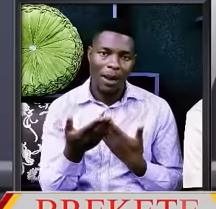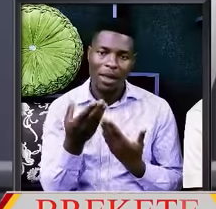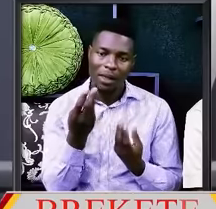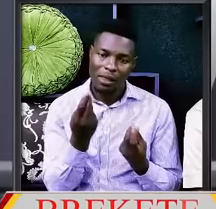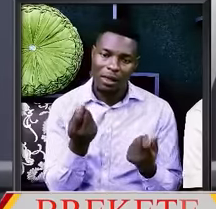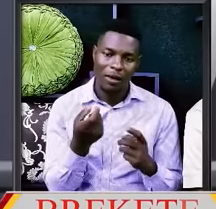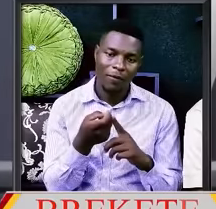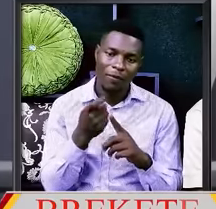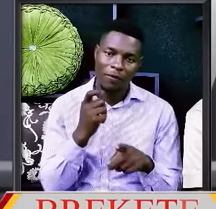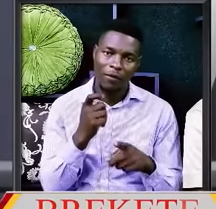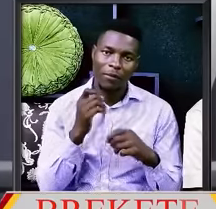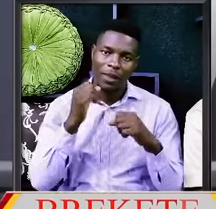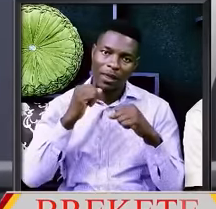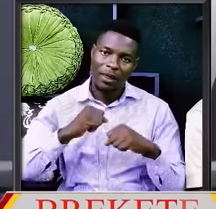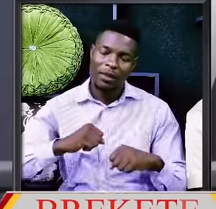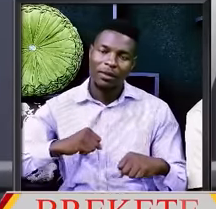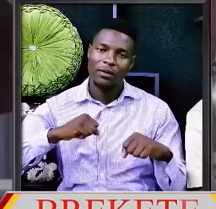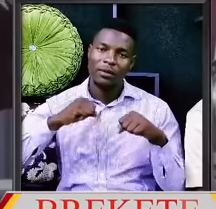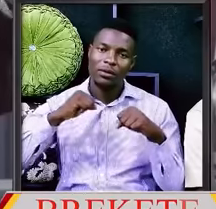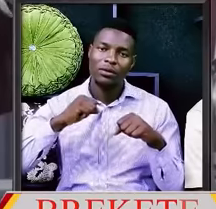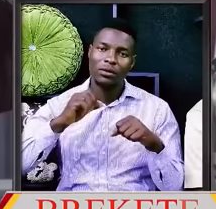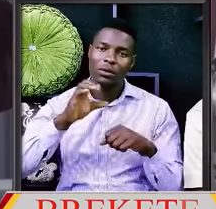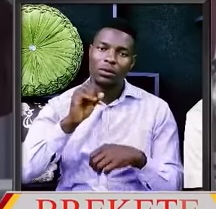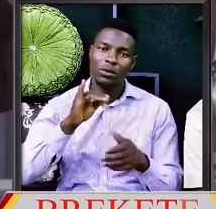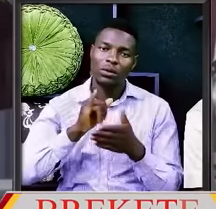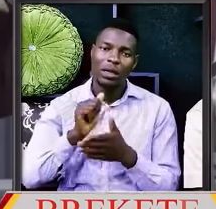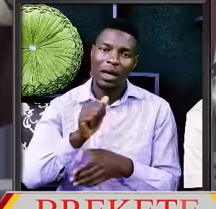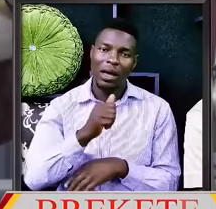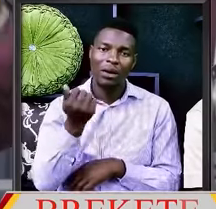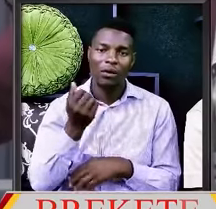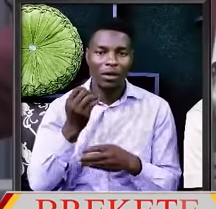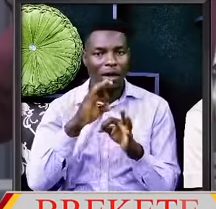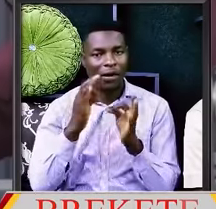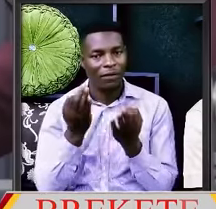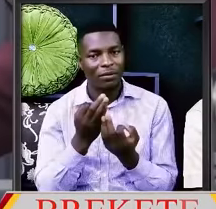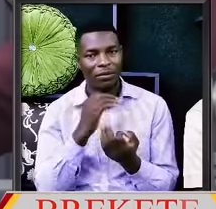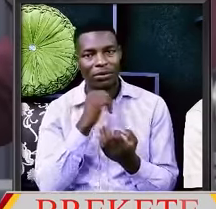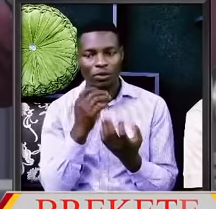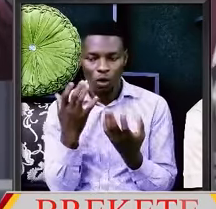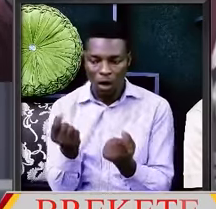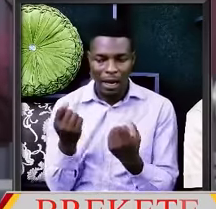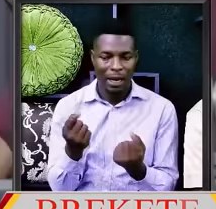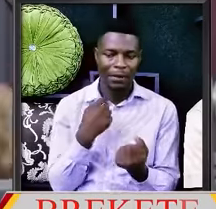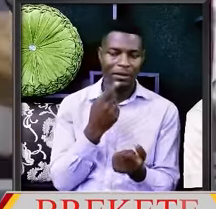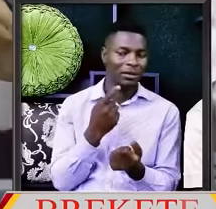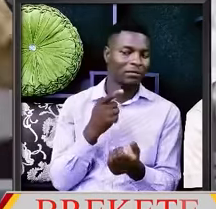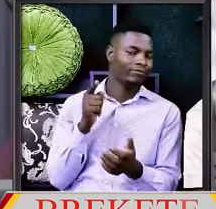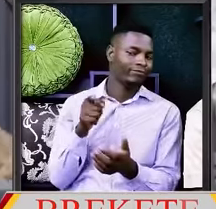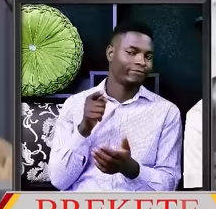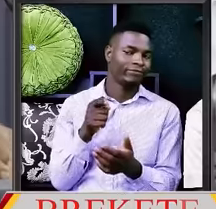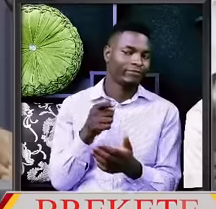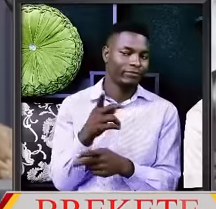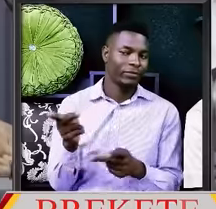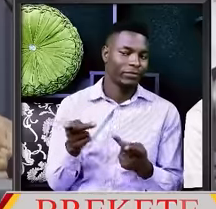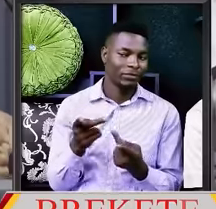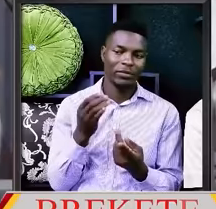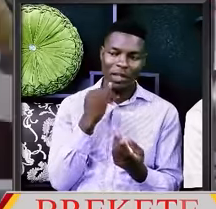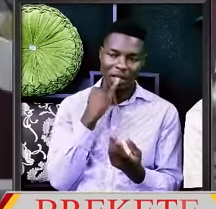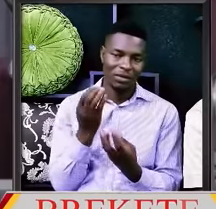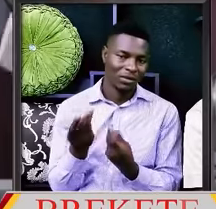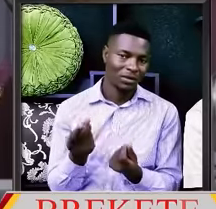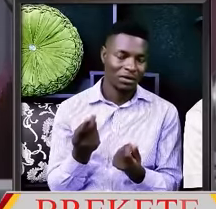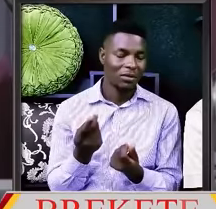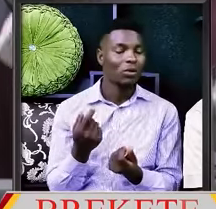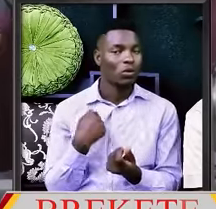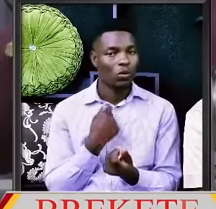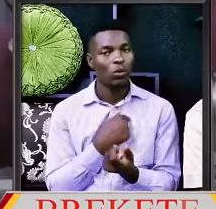chief. Thank you, Jesus. So that another family no go come claim say they do the borehole on top of their land.